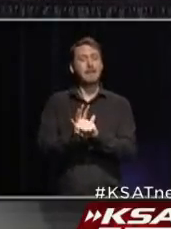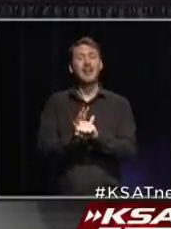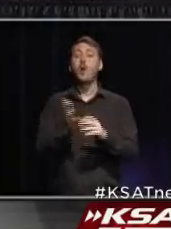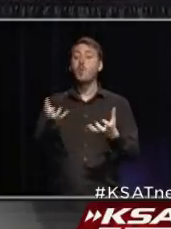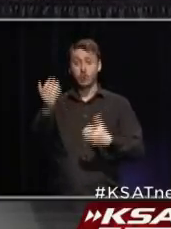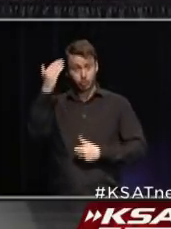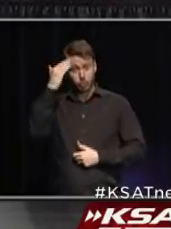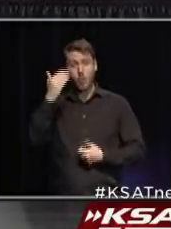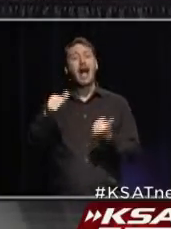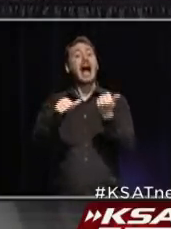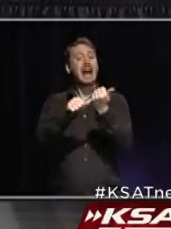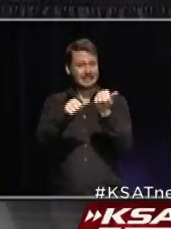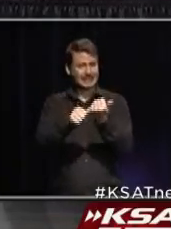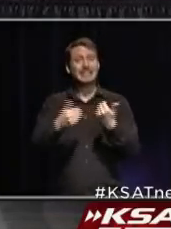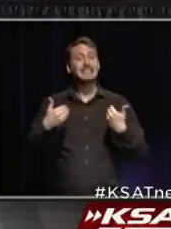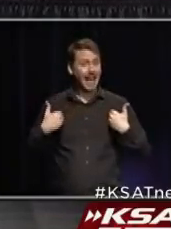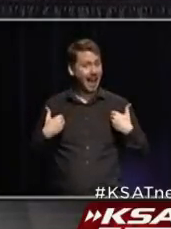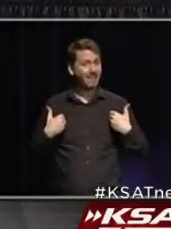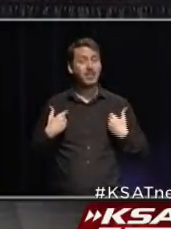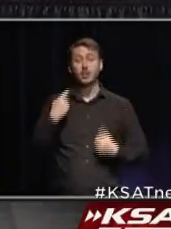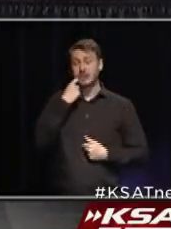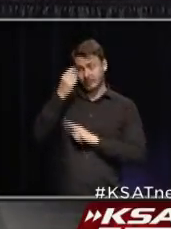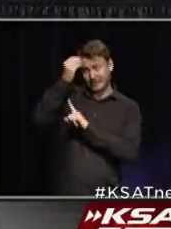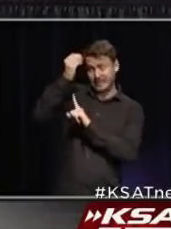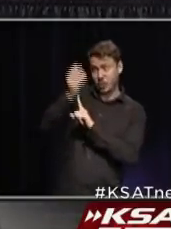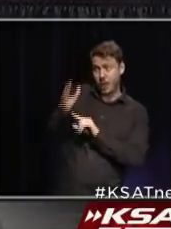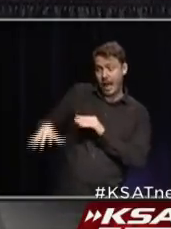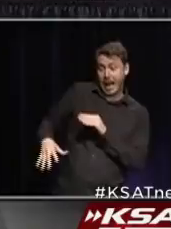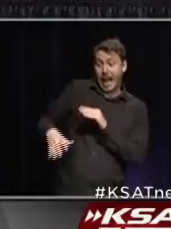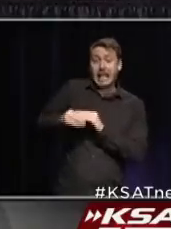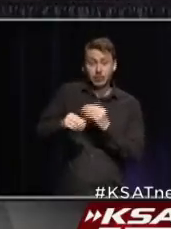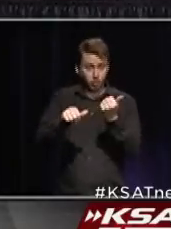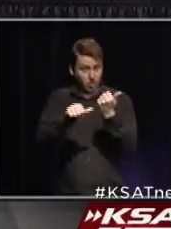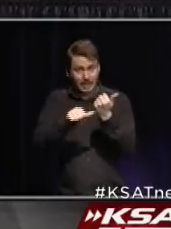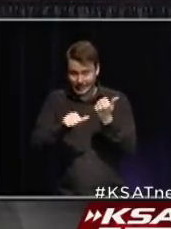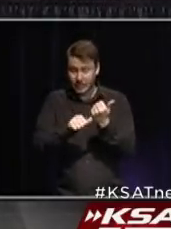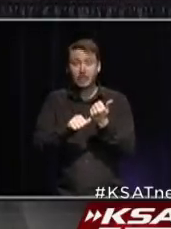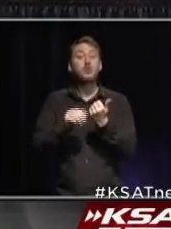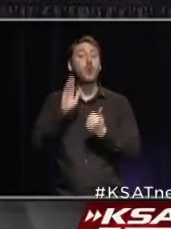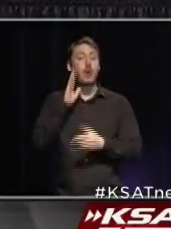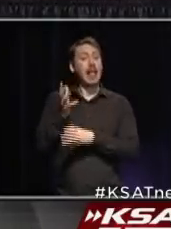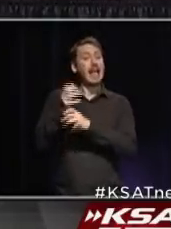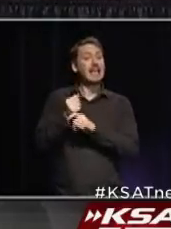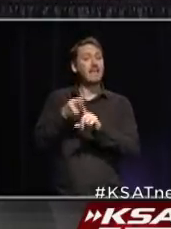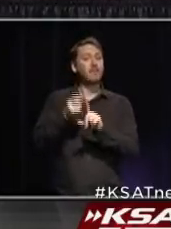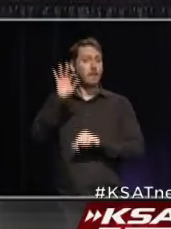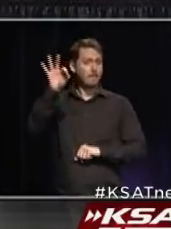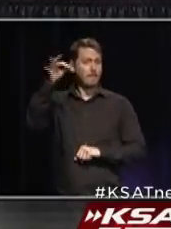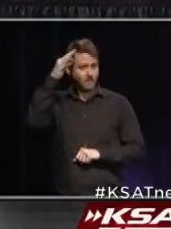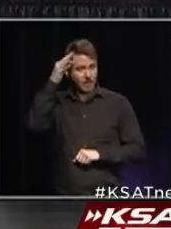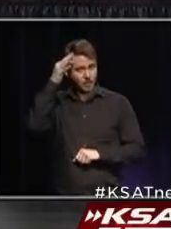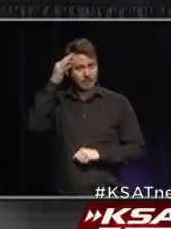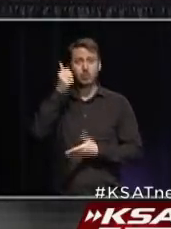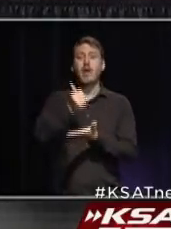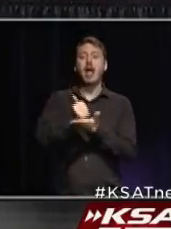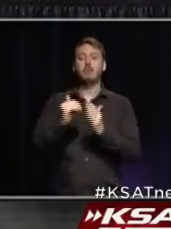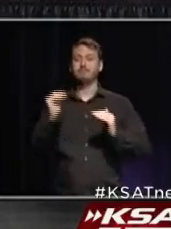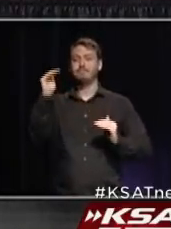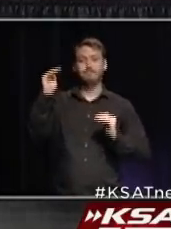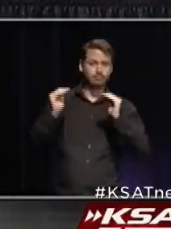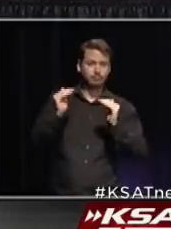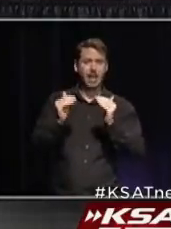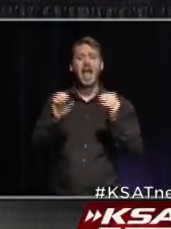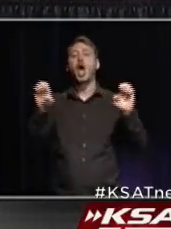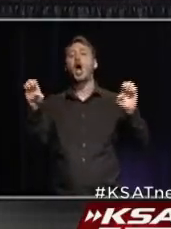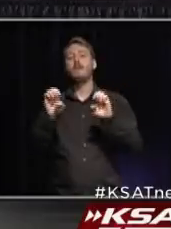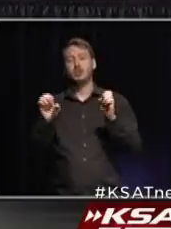assistance available for you. In fact, we were just notified of additional assistance we will be receiving from the federal government to help augment our emergency housing